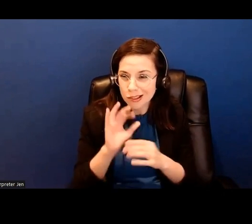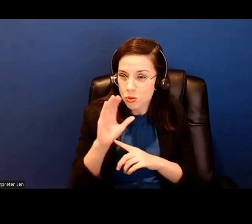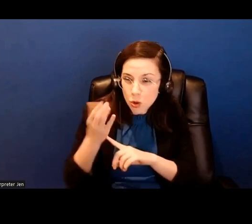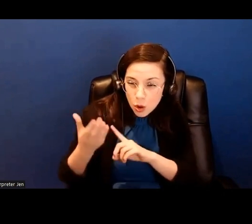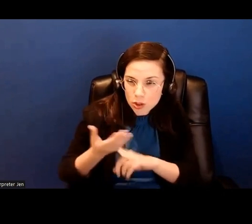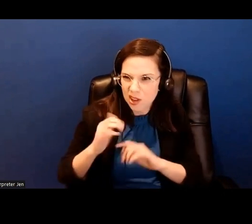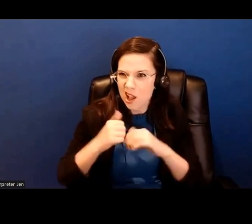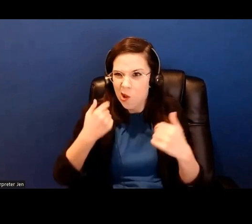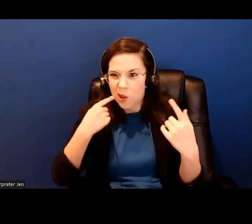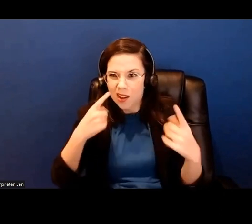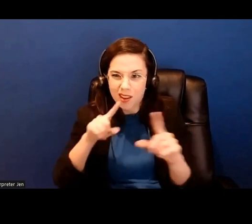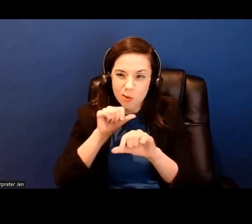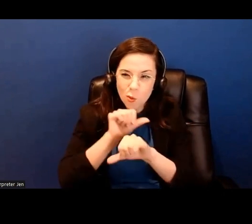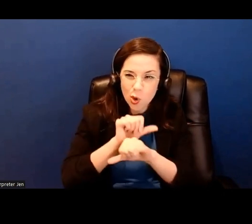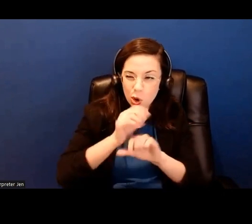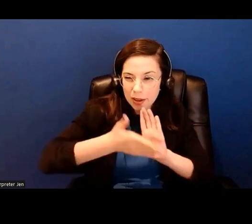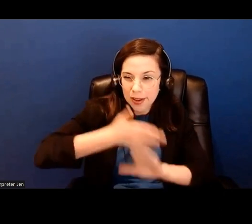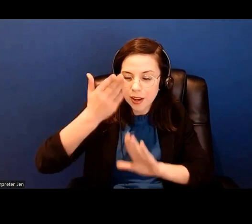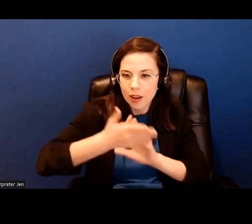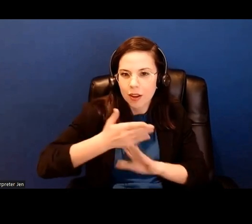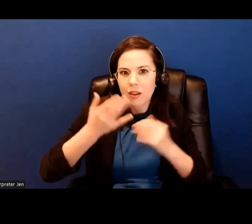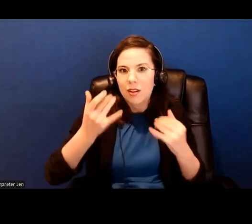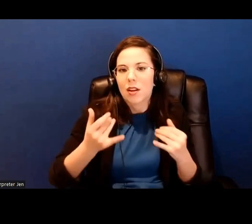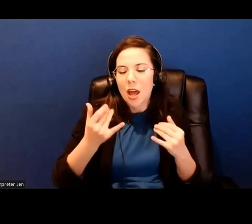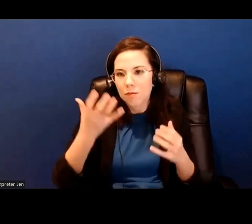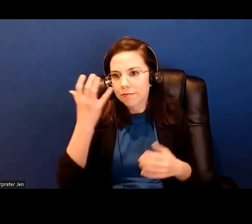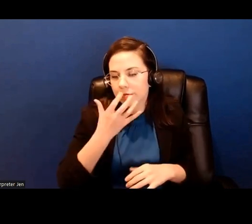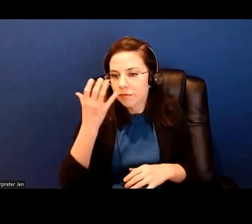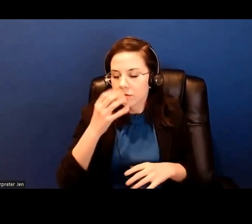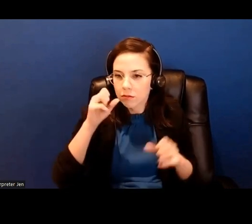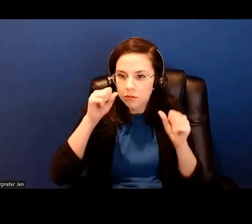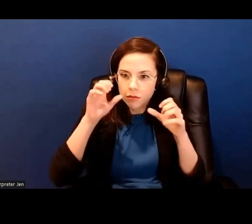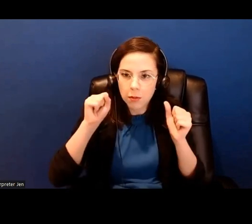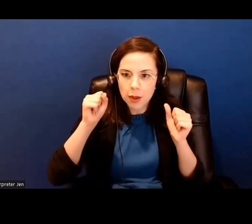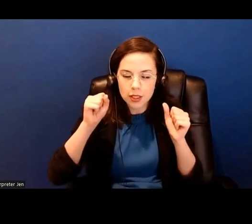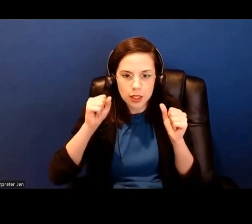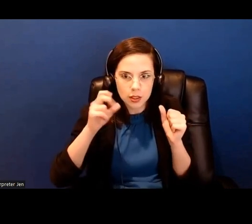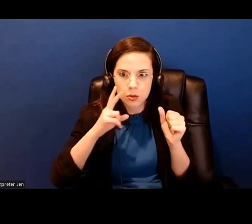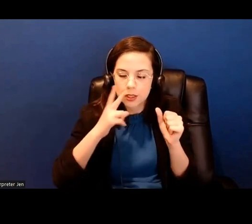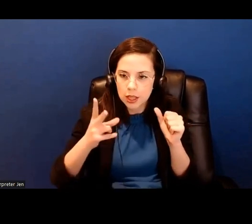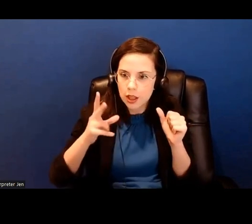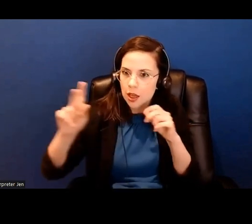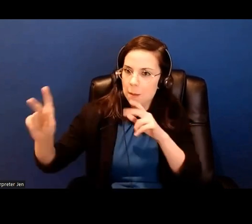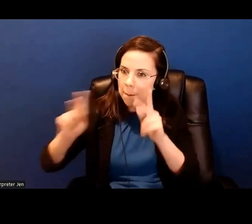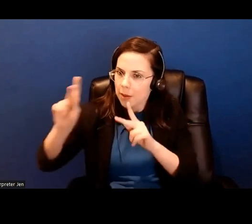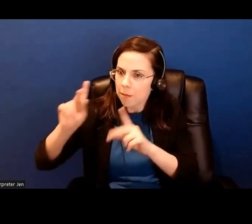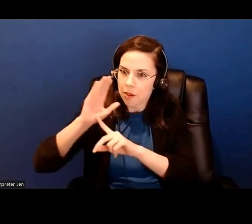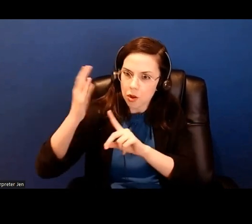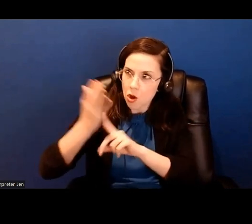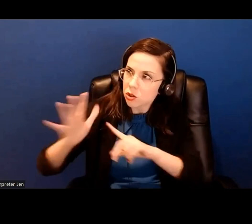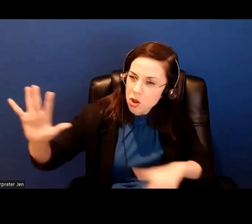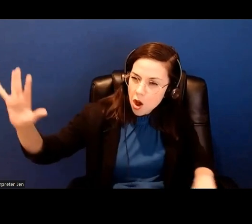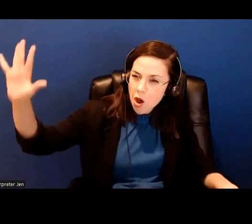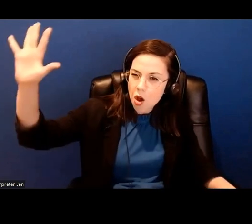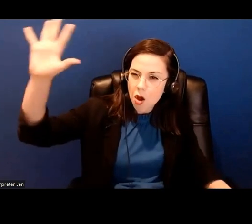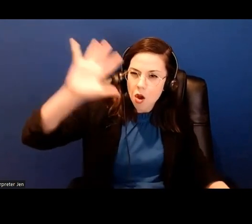I think that gives us a breadth of understanding as well. That cultures, peoples all over the world for a long time